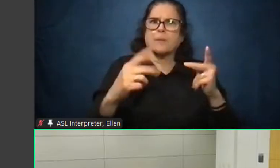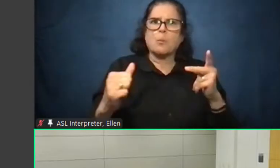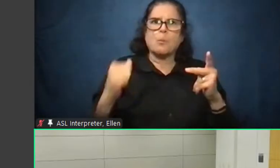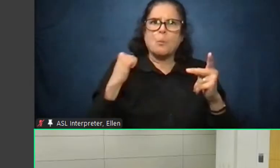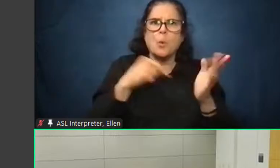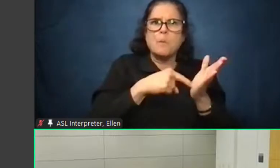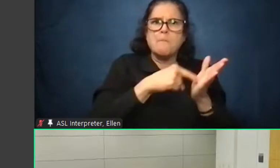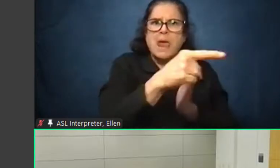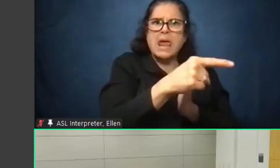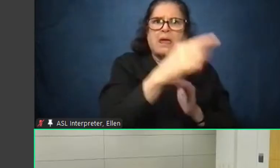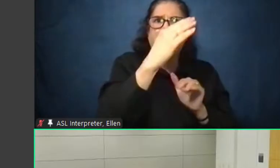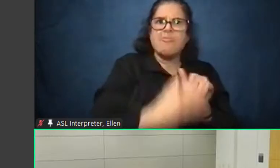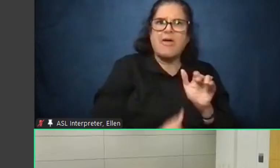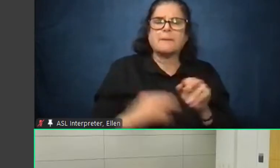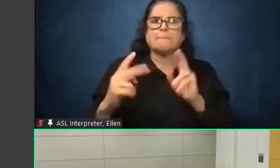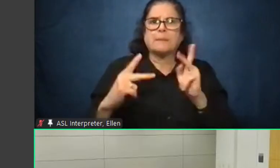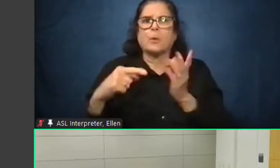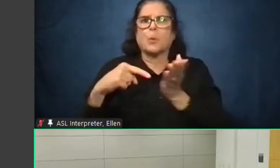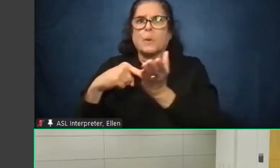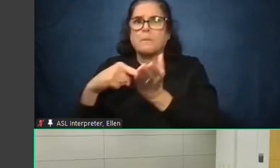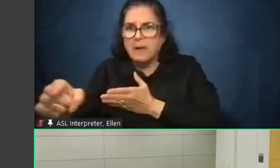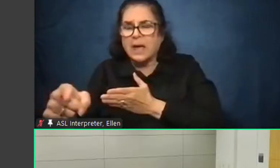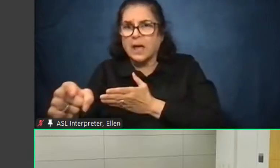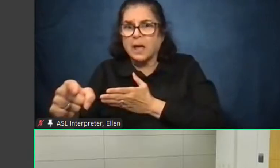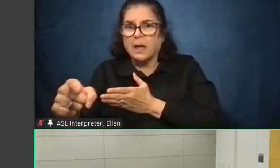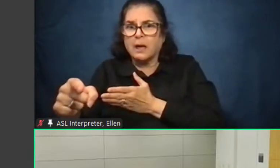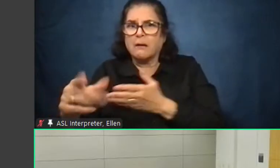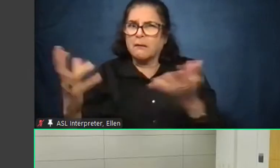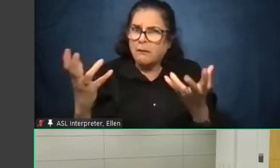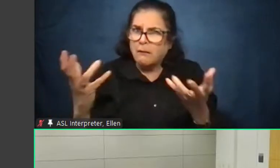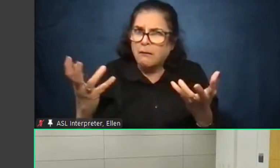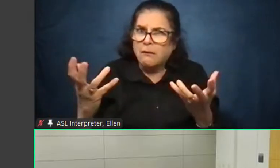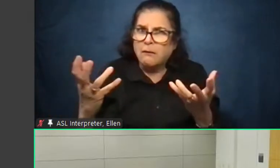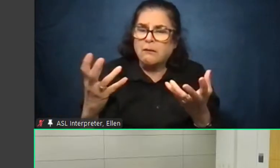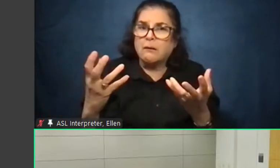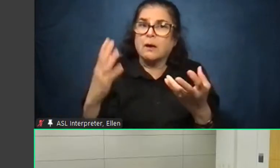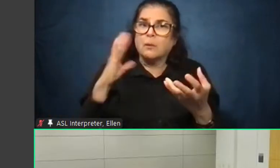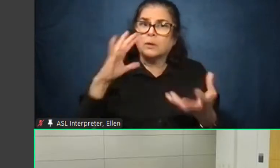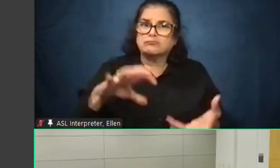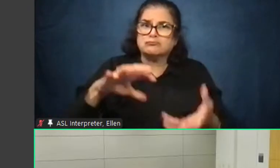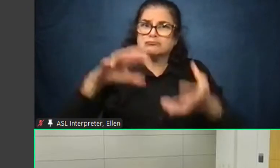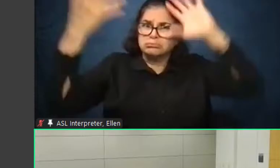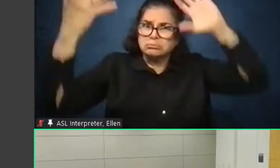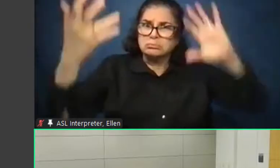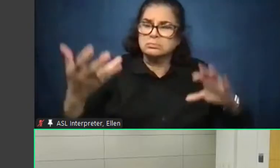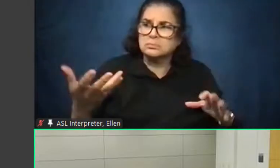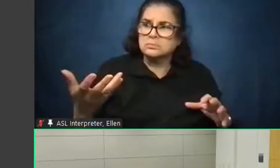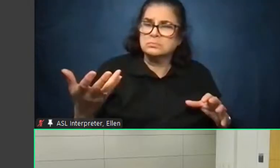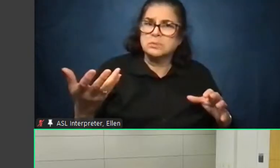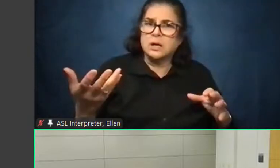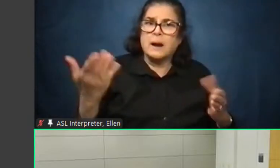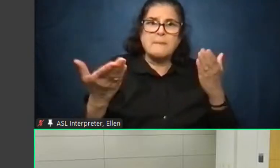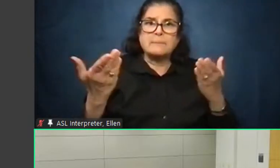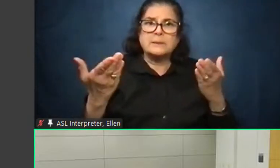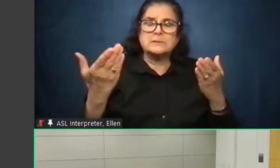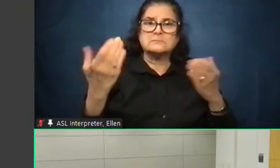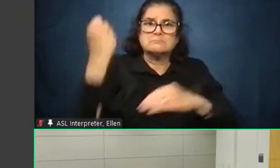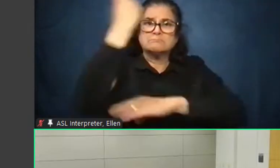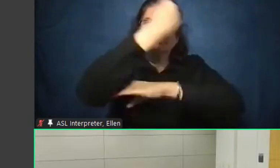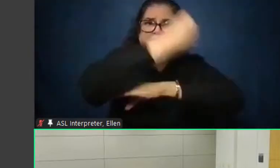paying riders. And they're wondering, is that going to affect their bus route because that's their way of transportation?